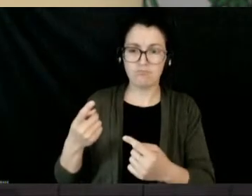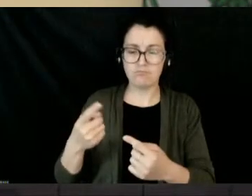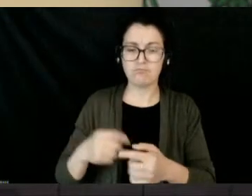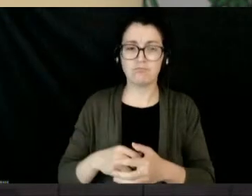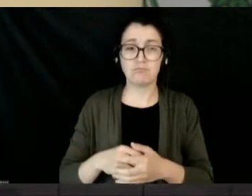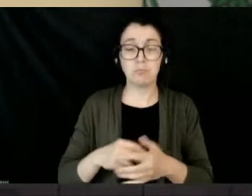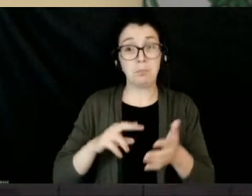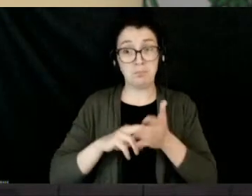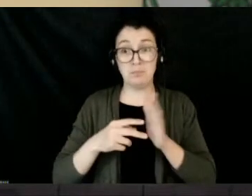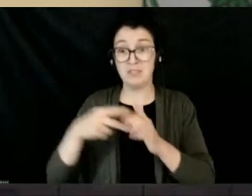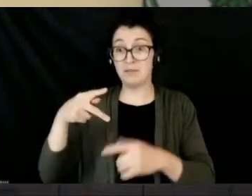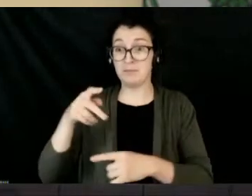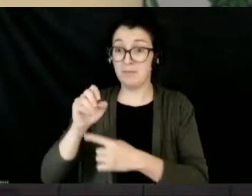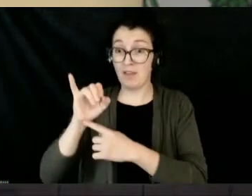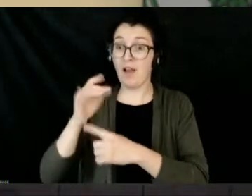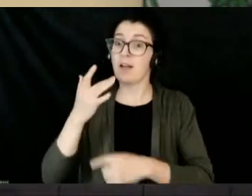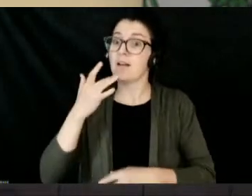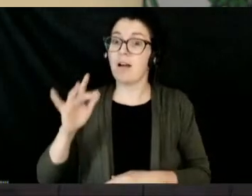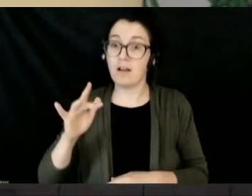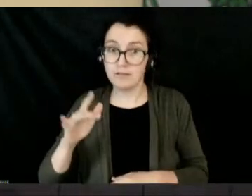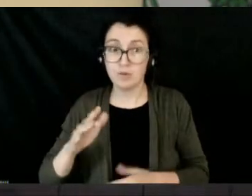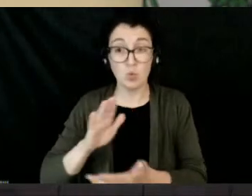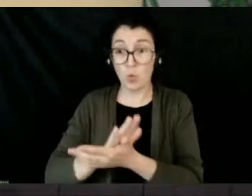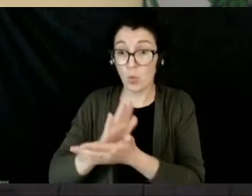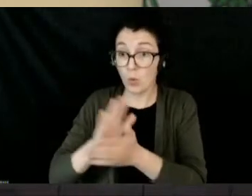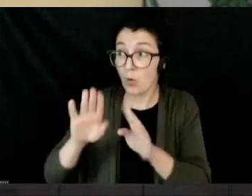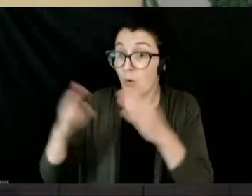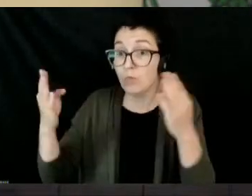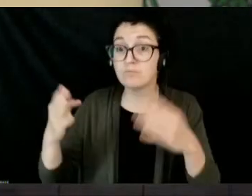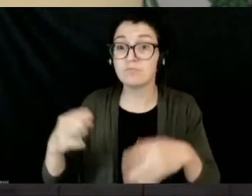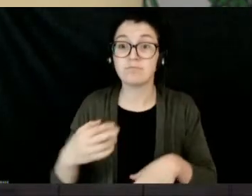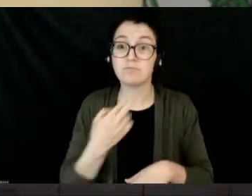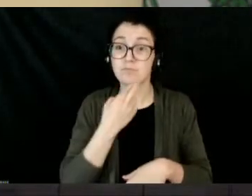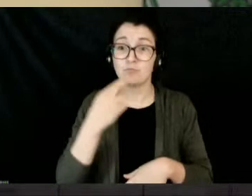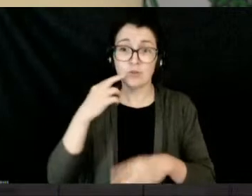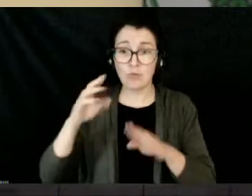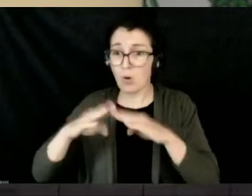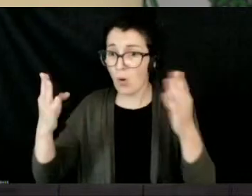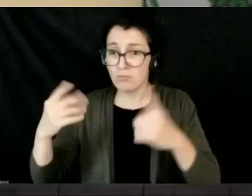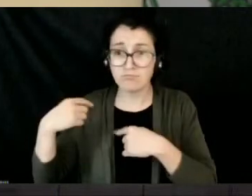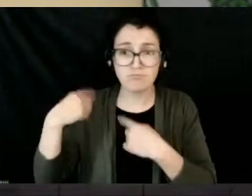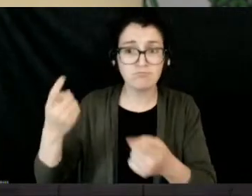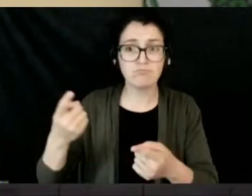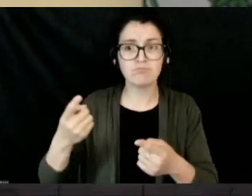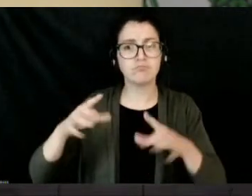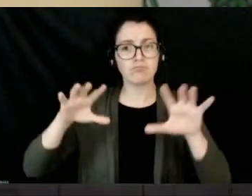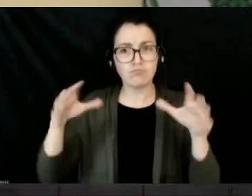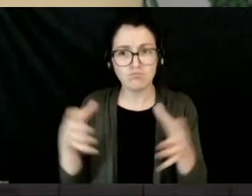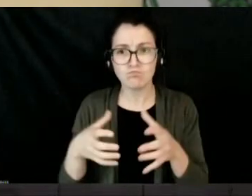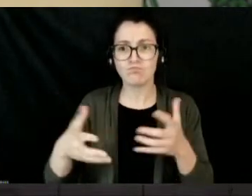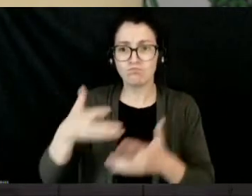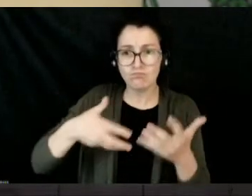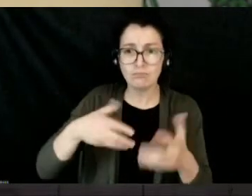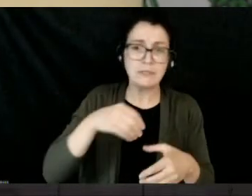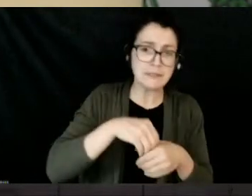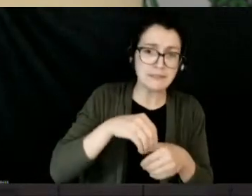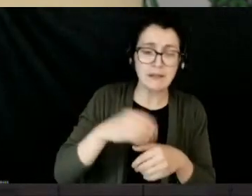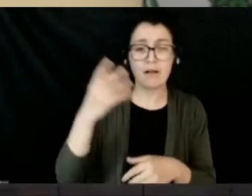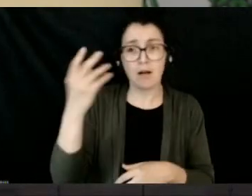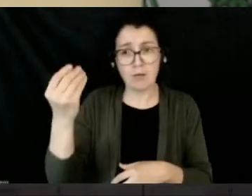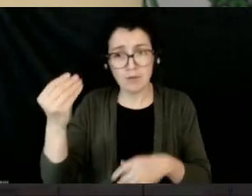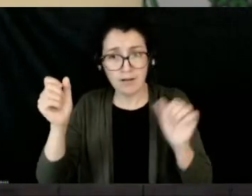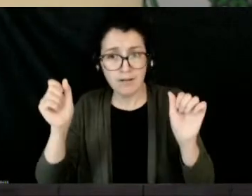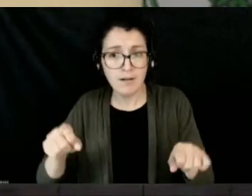most. Our schools are open, our restaurants are open, we can gather in groups, both indoors and outdoors. Our children are able to